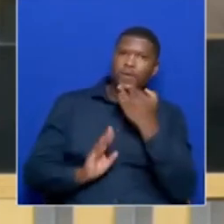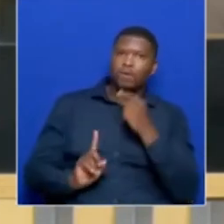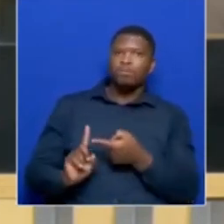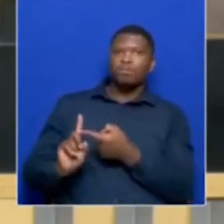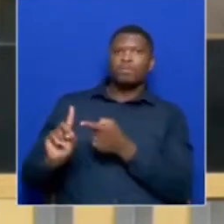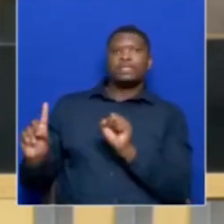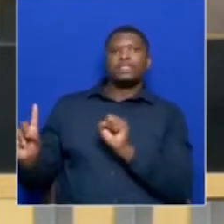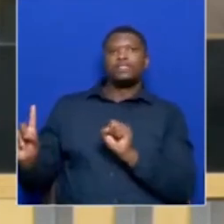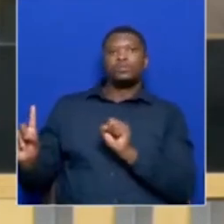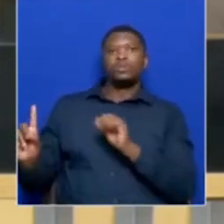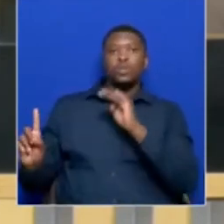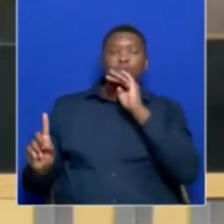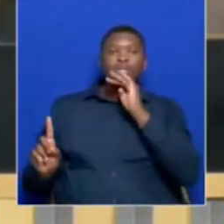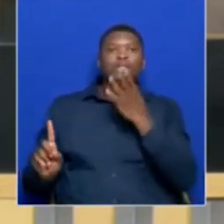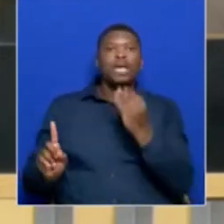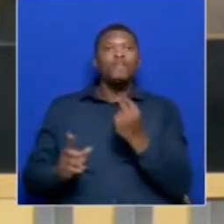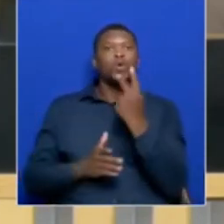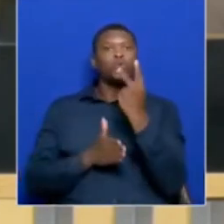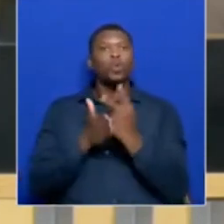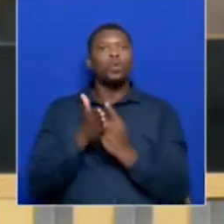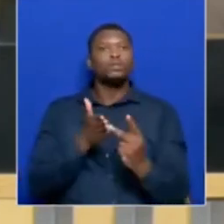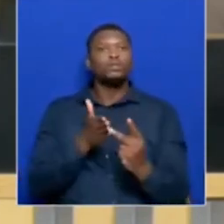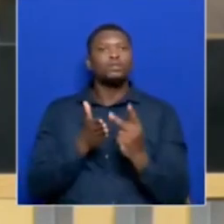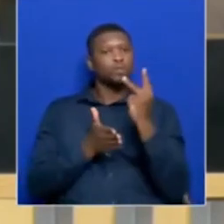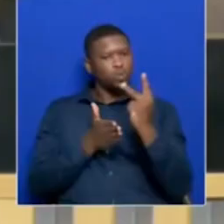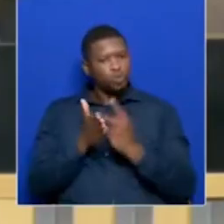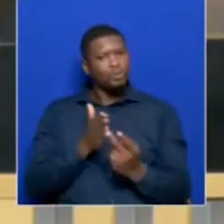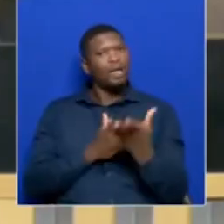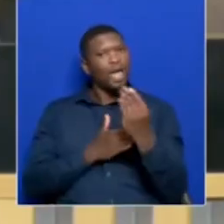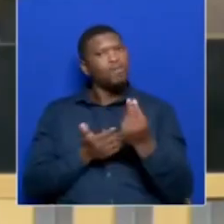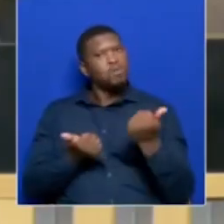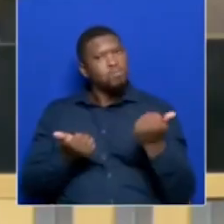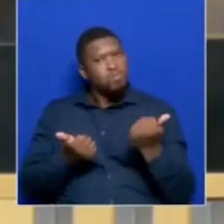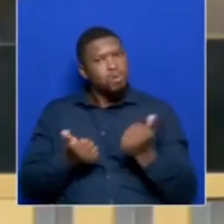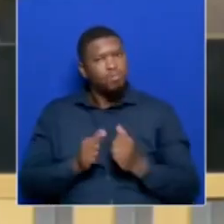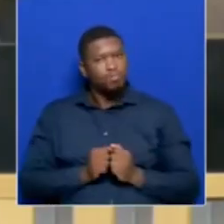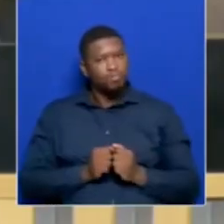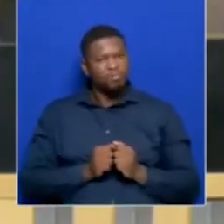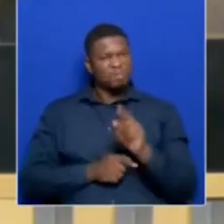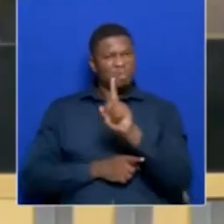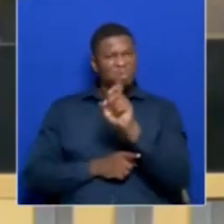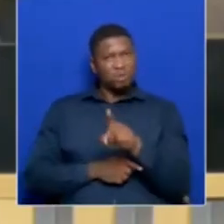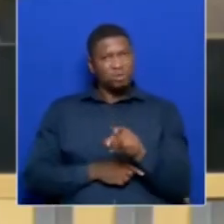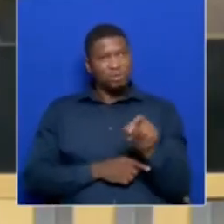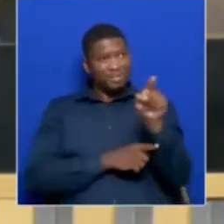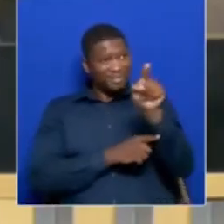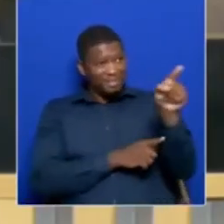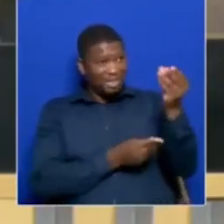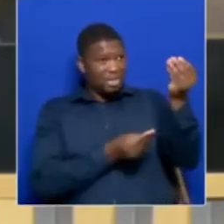murder. Did But they the not tell you, officials- did they not tell you who had